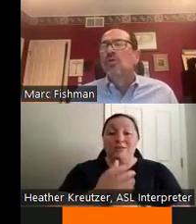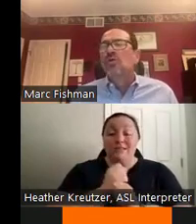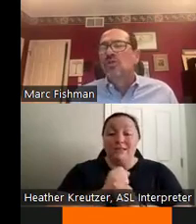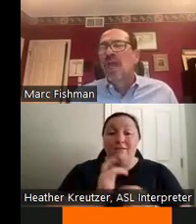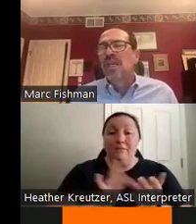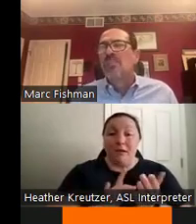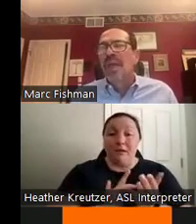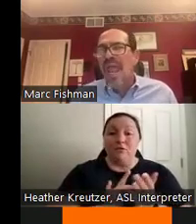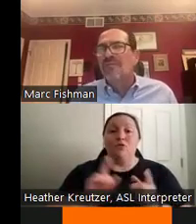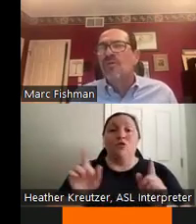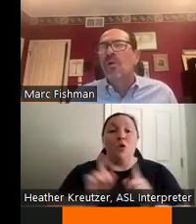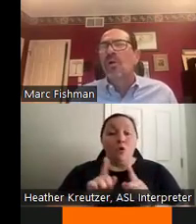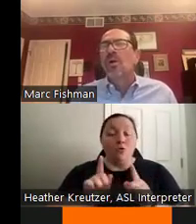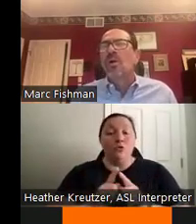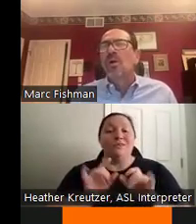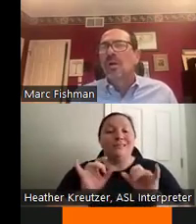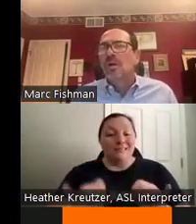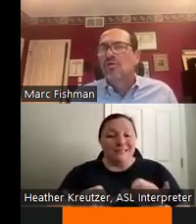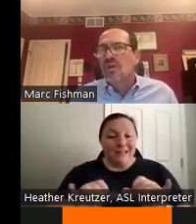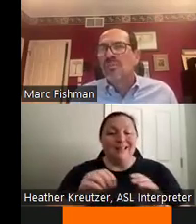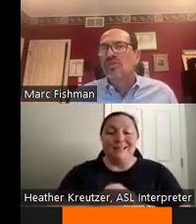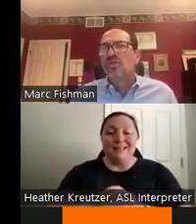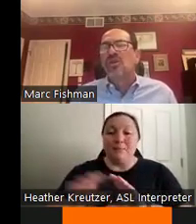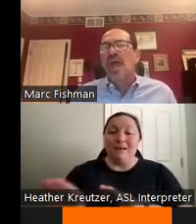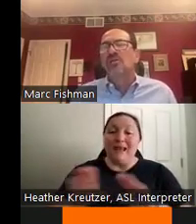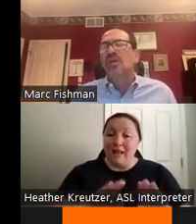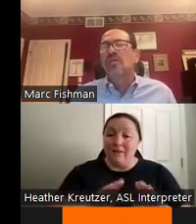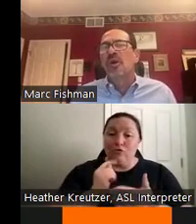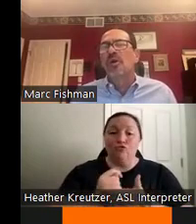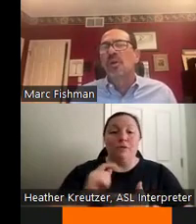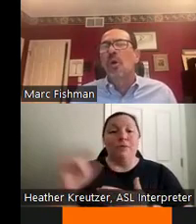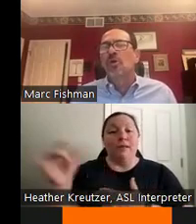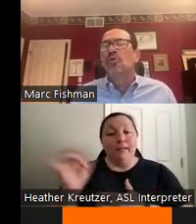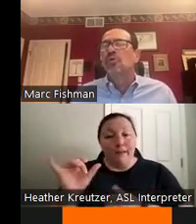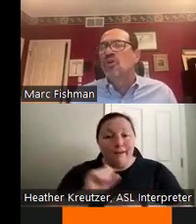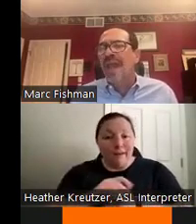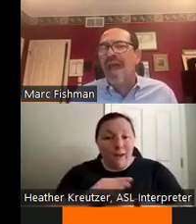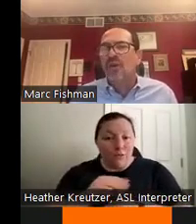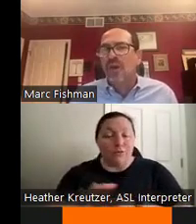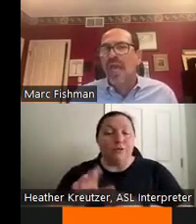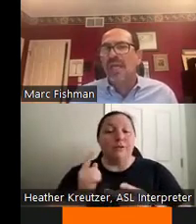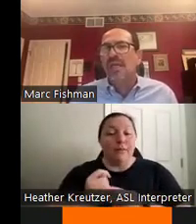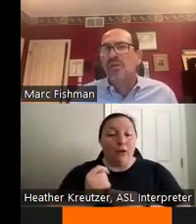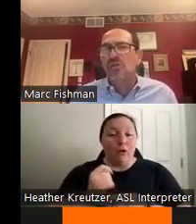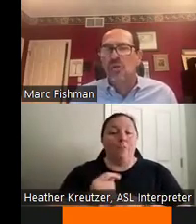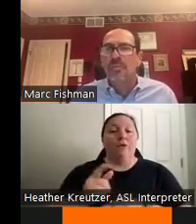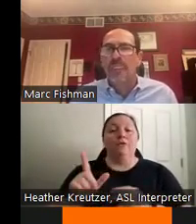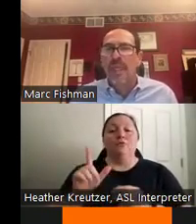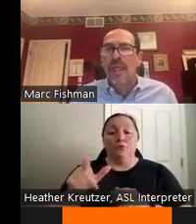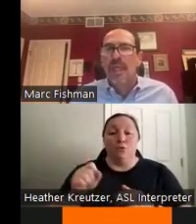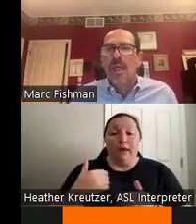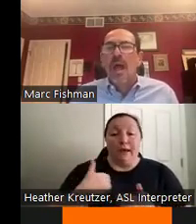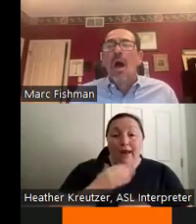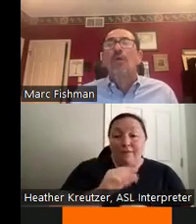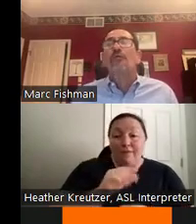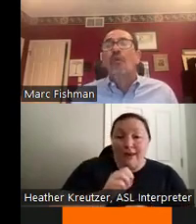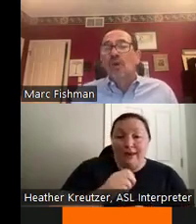also stayed in behavioral treatment such as counseling and therapy longer too. So you can have your cake and eat it too.